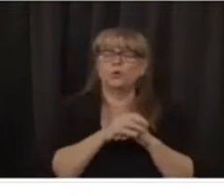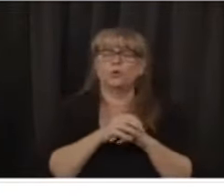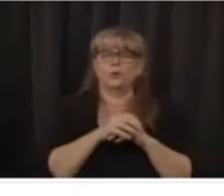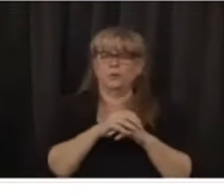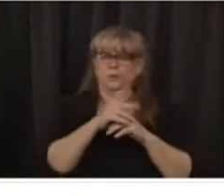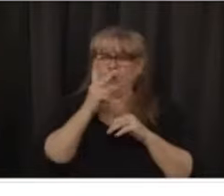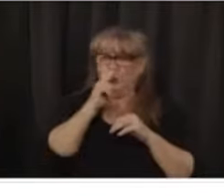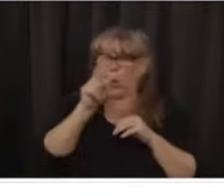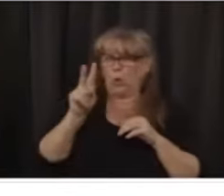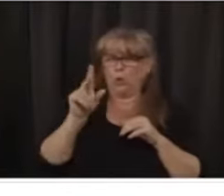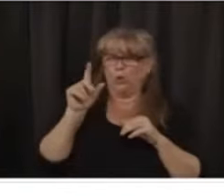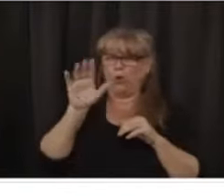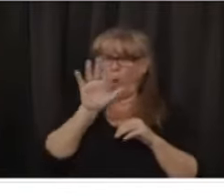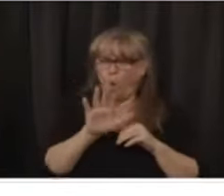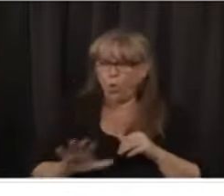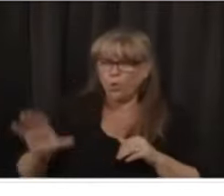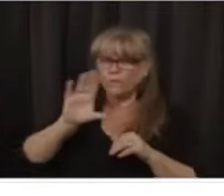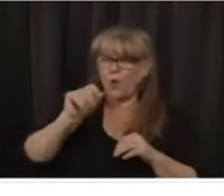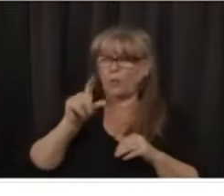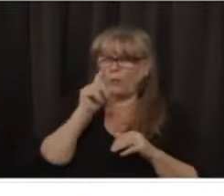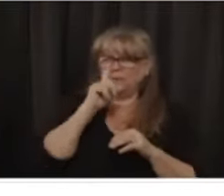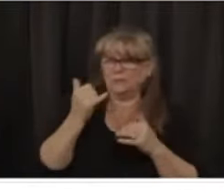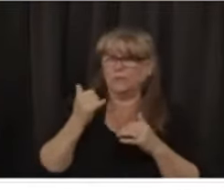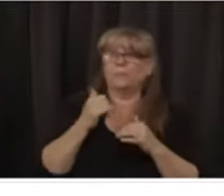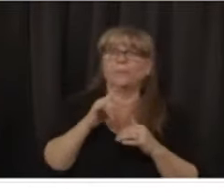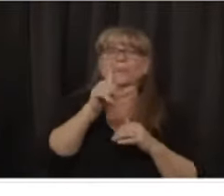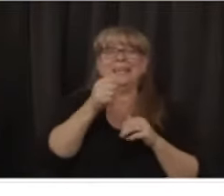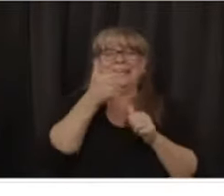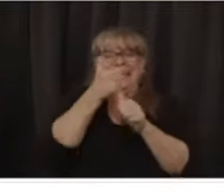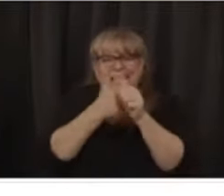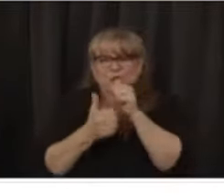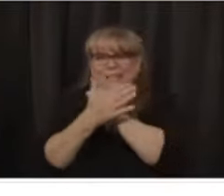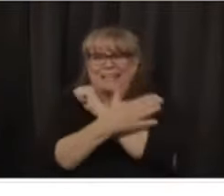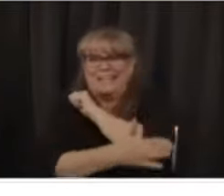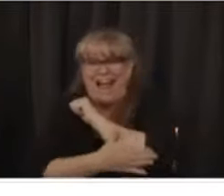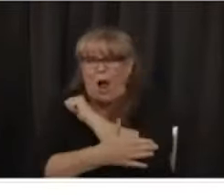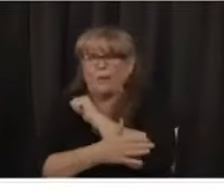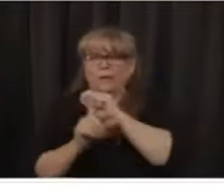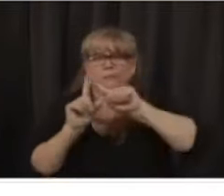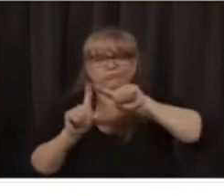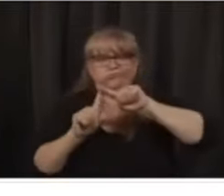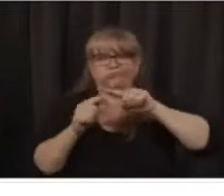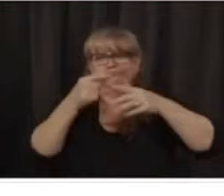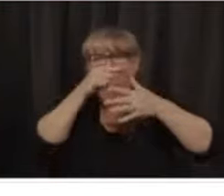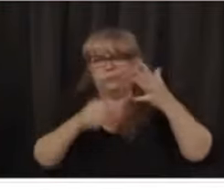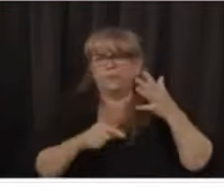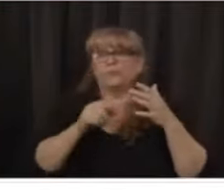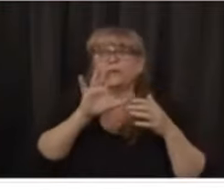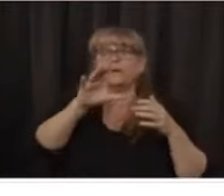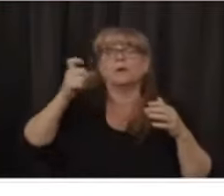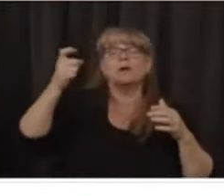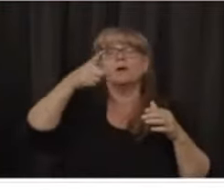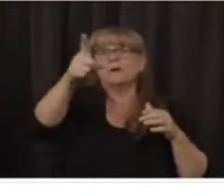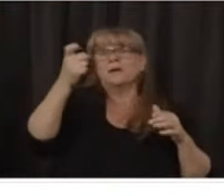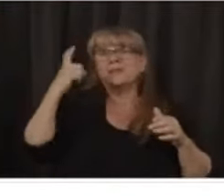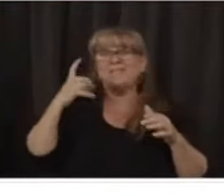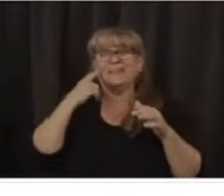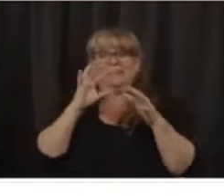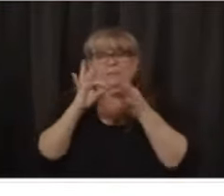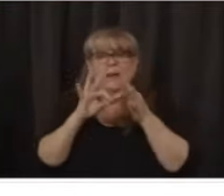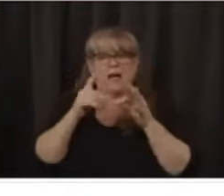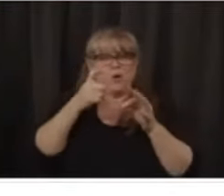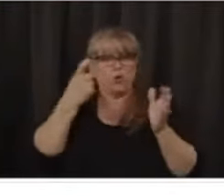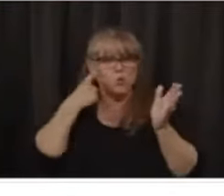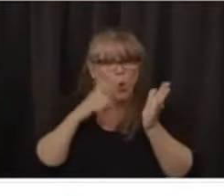state right now is trends county by county. And so this is the analysis that the governor was talking about. We're really seeing differences in